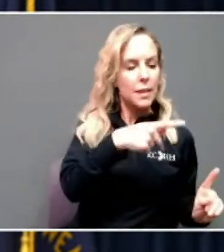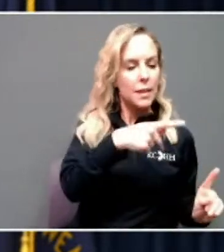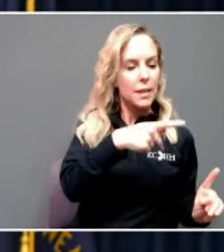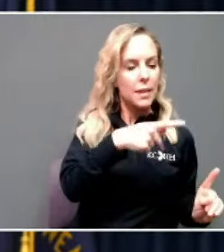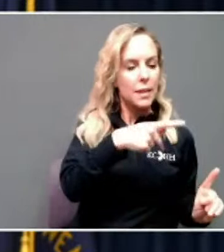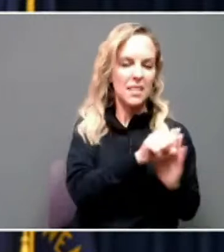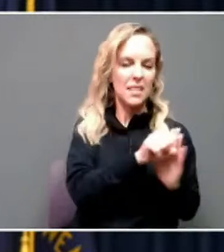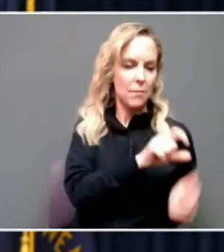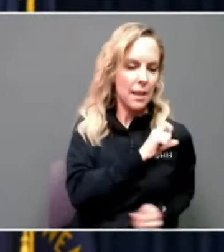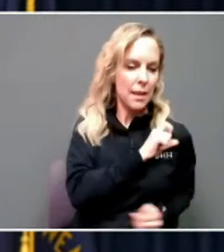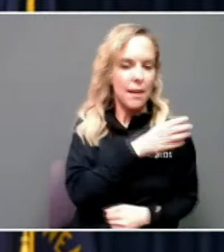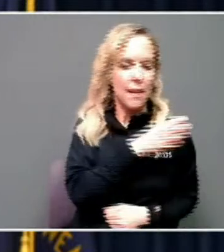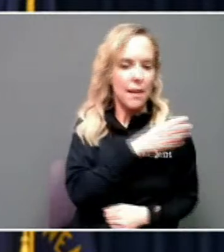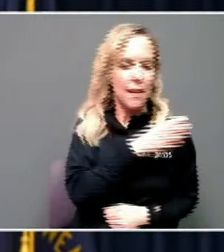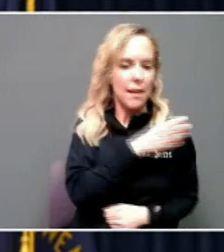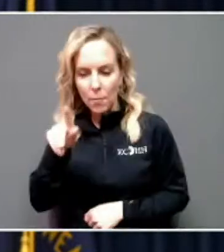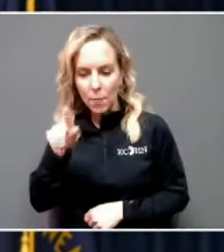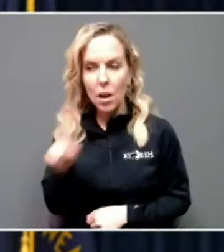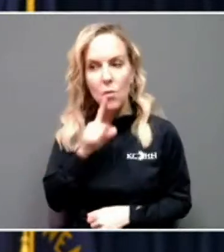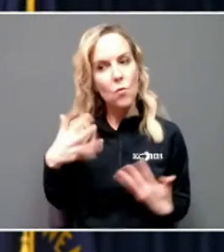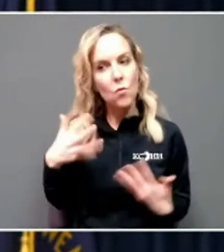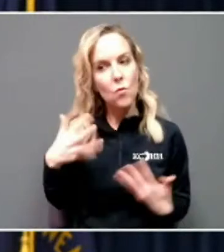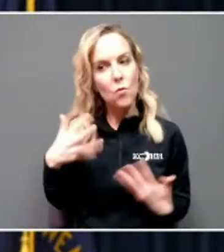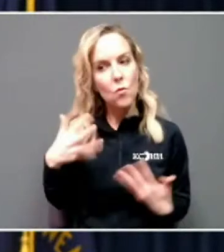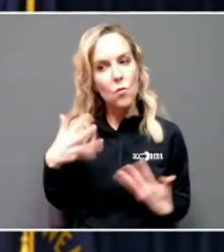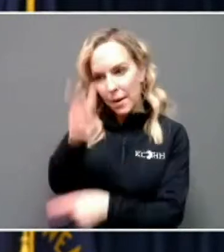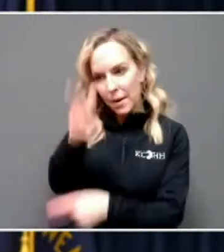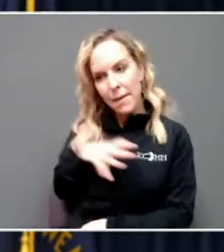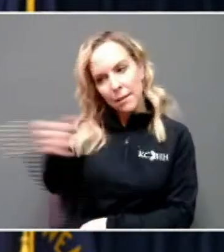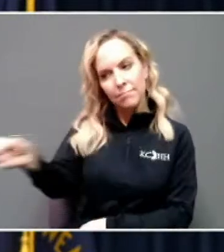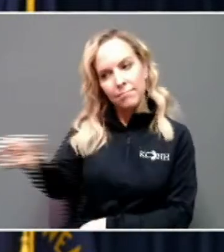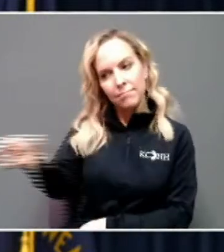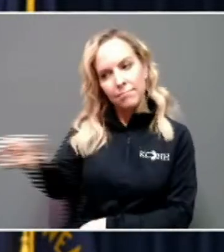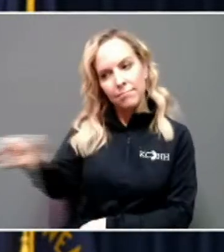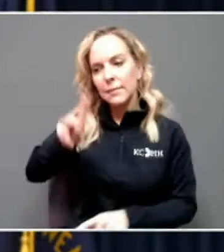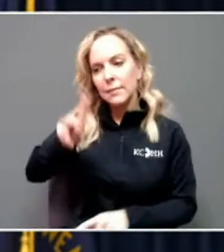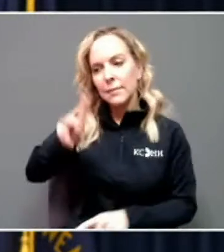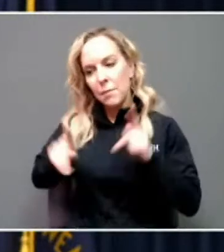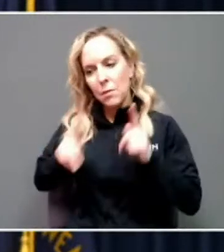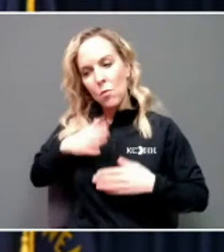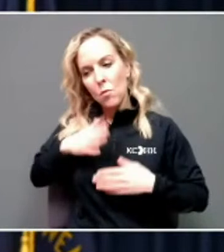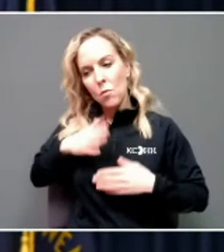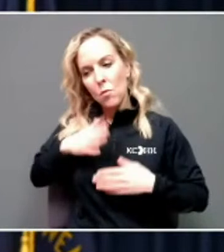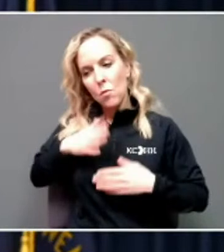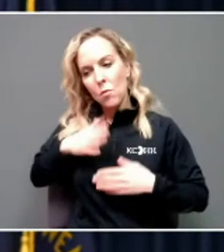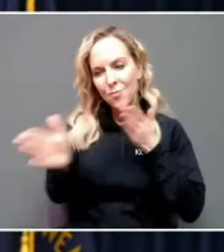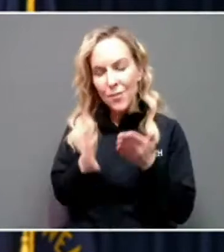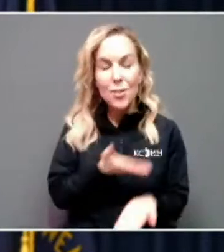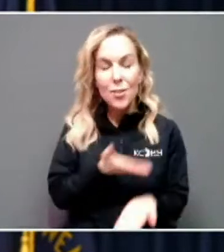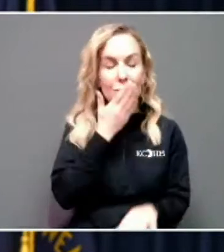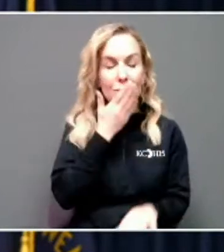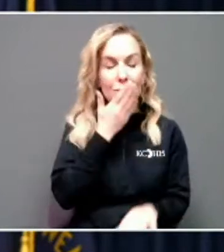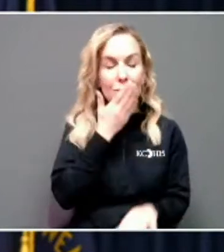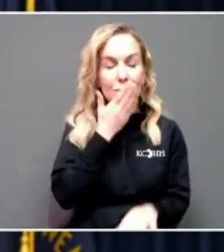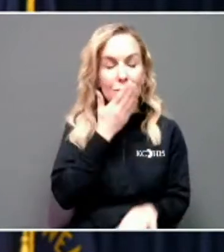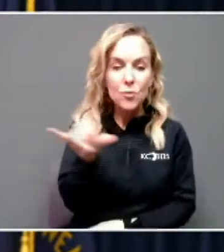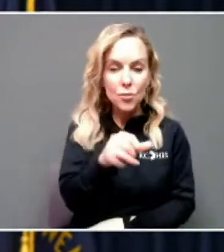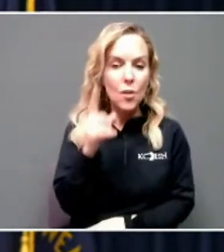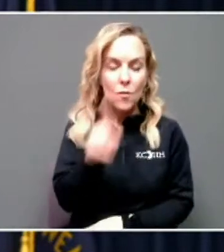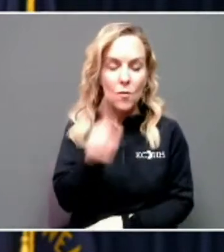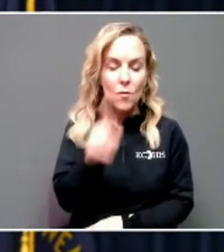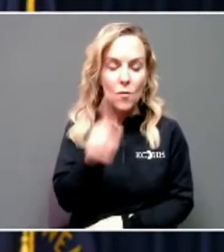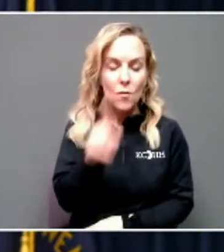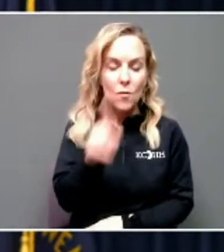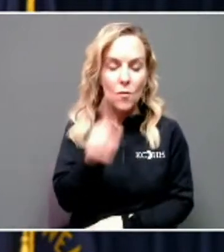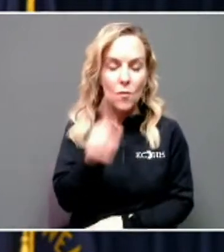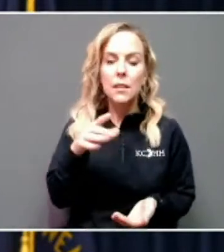I know Kentuckians are going to be appreciative of your service. All right, we have some good news today as well for low-income Kentuckians needing